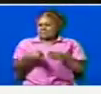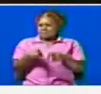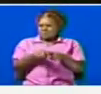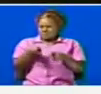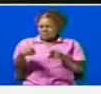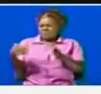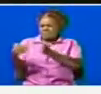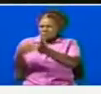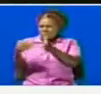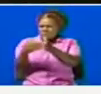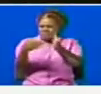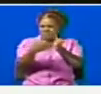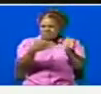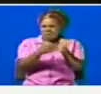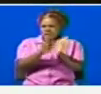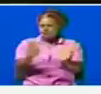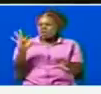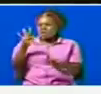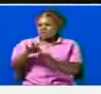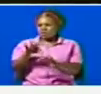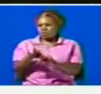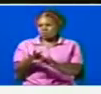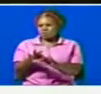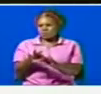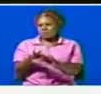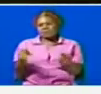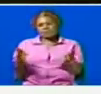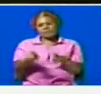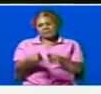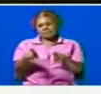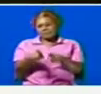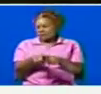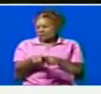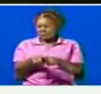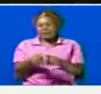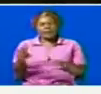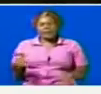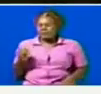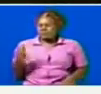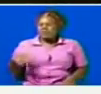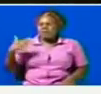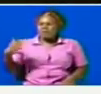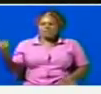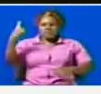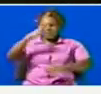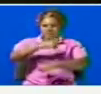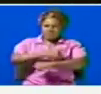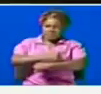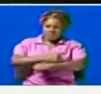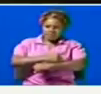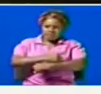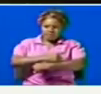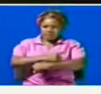that resistance to no election at all, it has come at a heavy price. Of course, on daily basis, whenever we've had